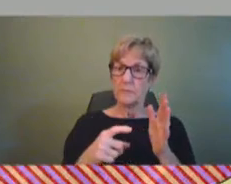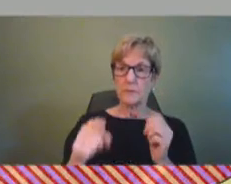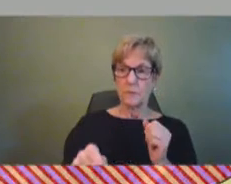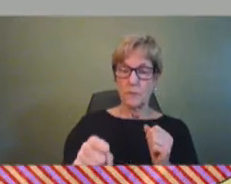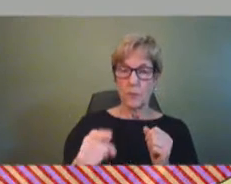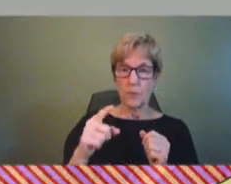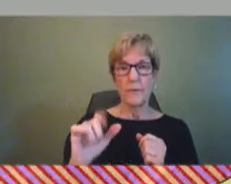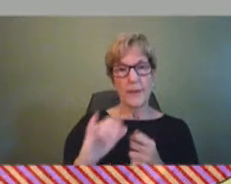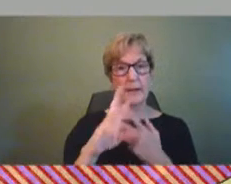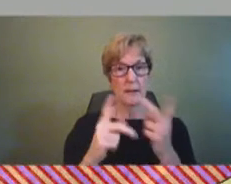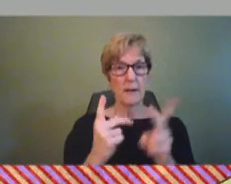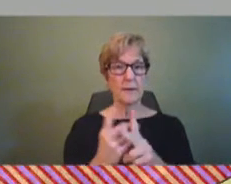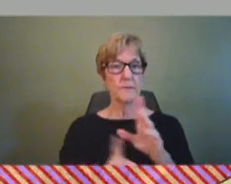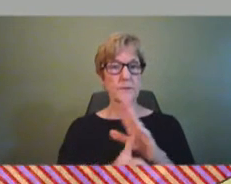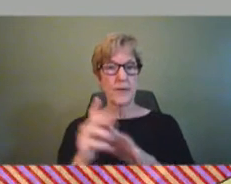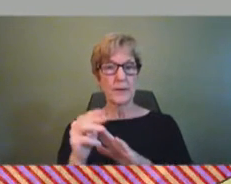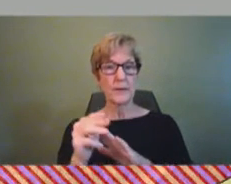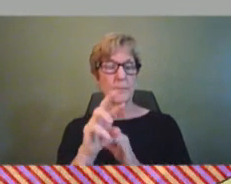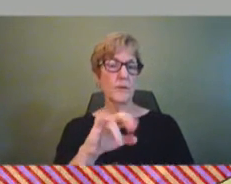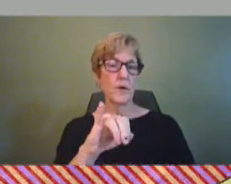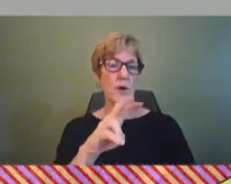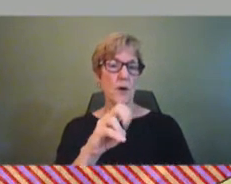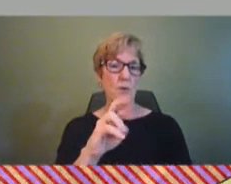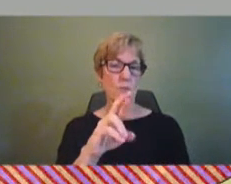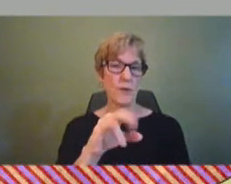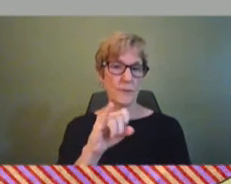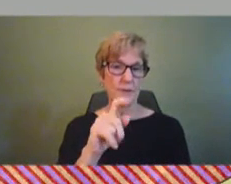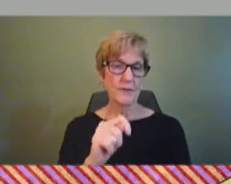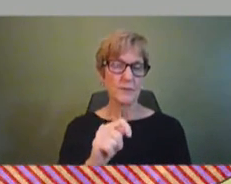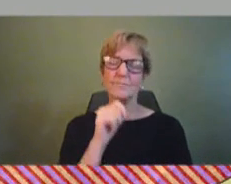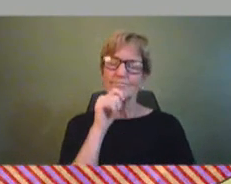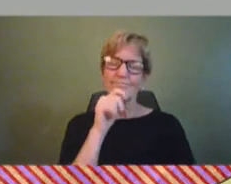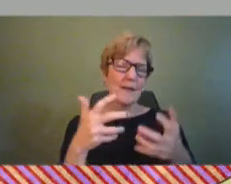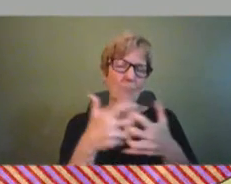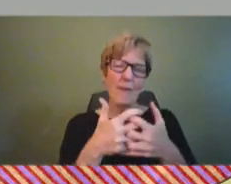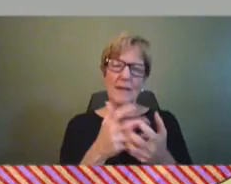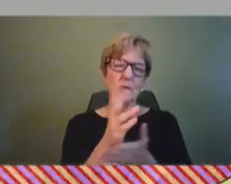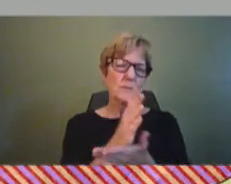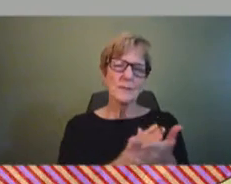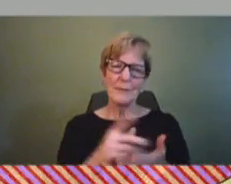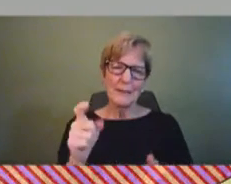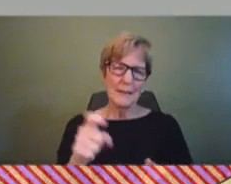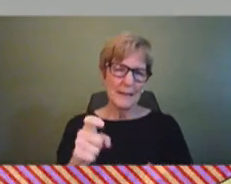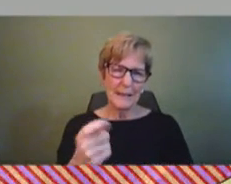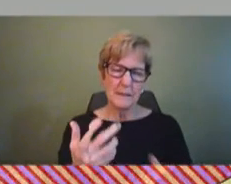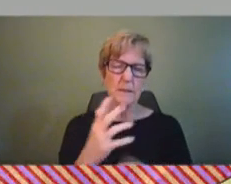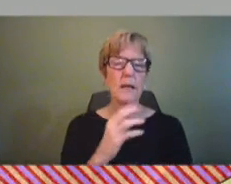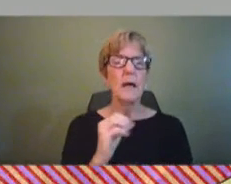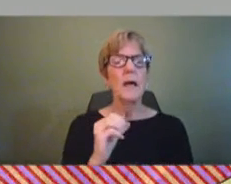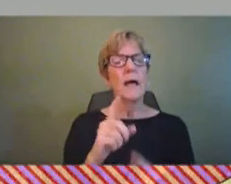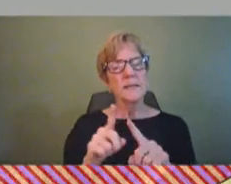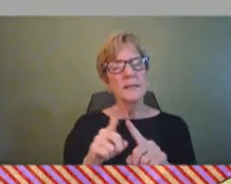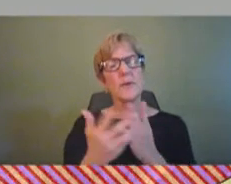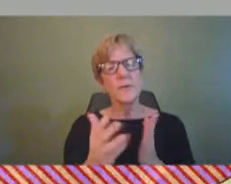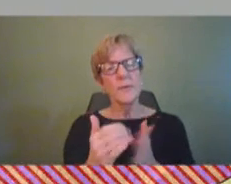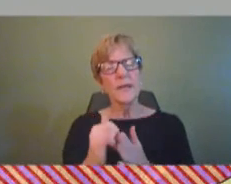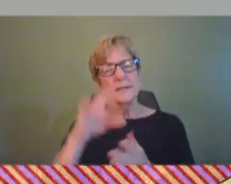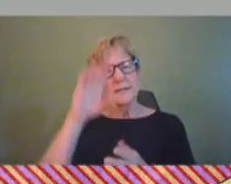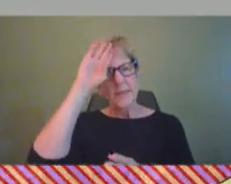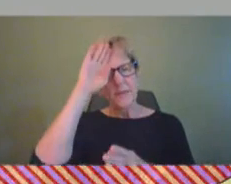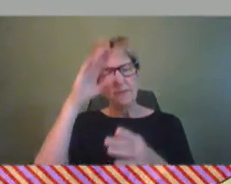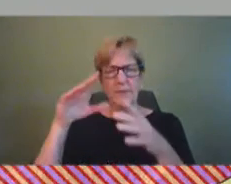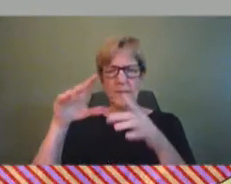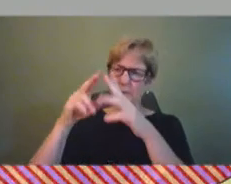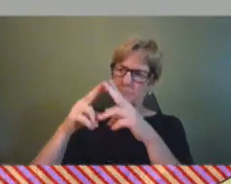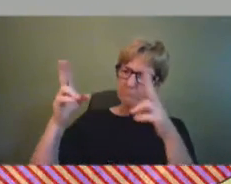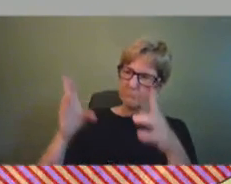development uh in the River District uh just didn't quite match up with some of the needs and uh items that the fire station would have to have on their site